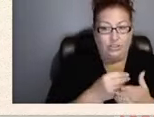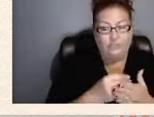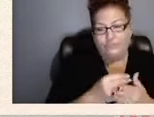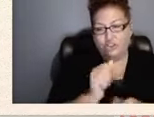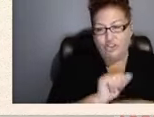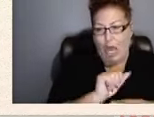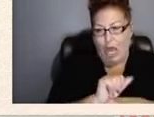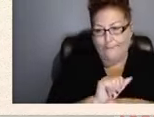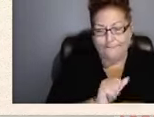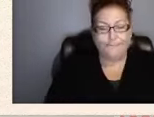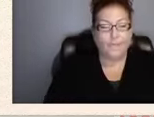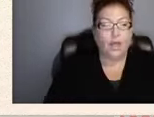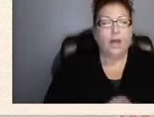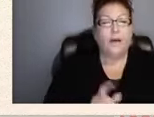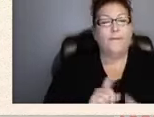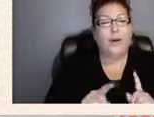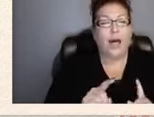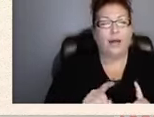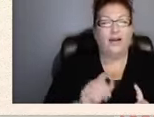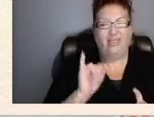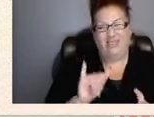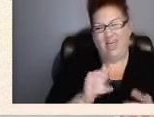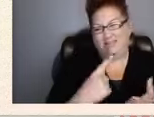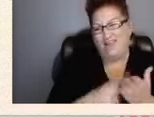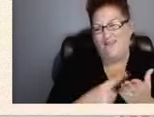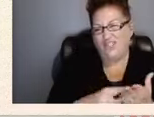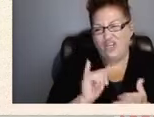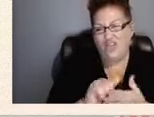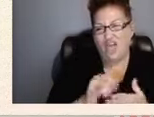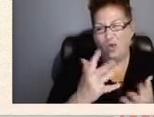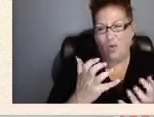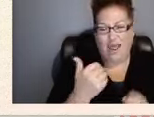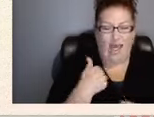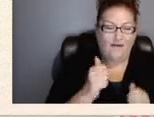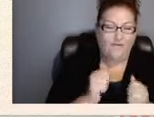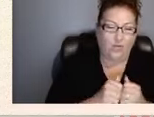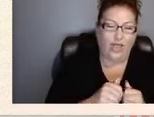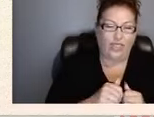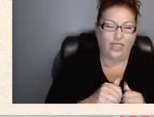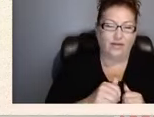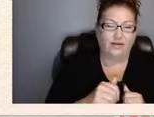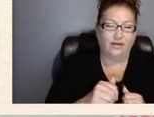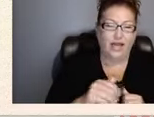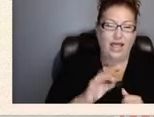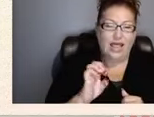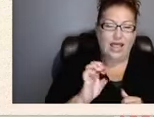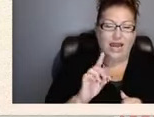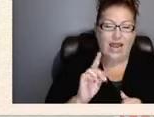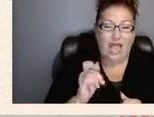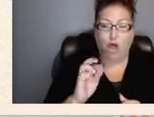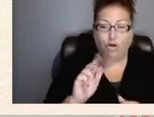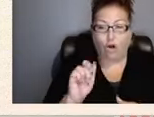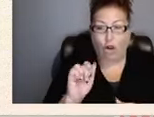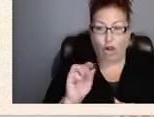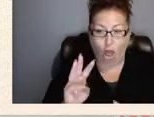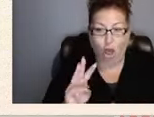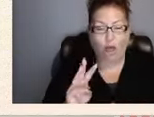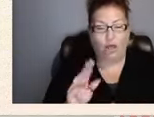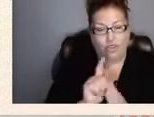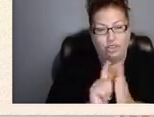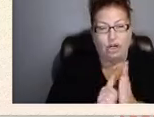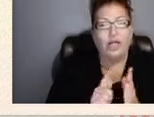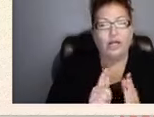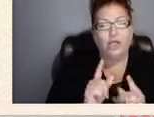But that's a conversation that you would want to have with an elder law attorney to determine, what type